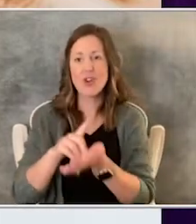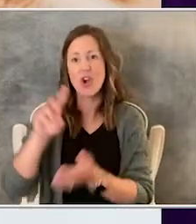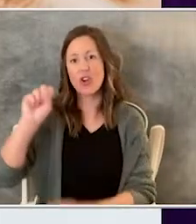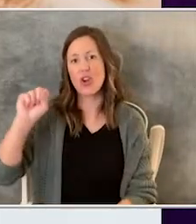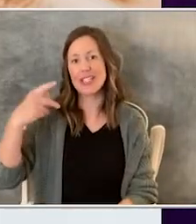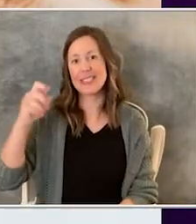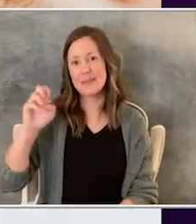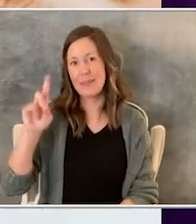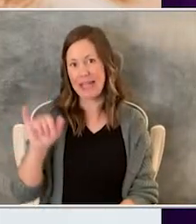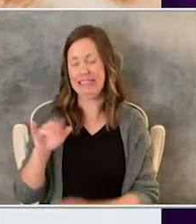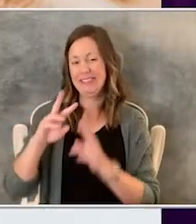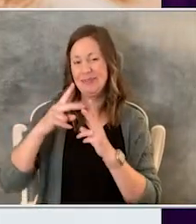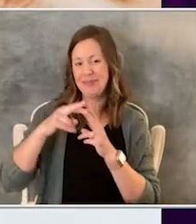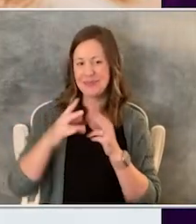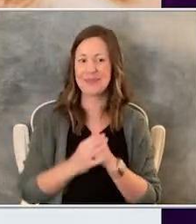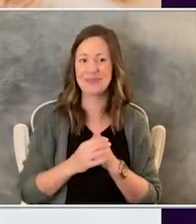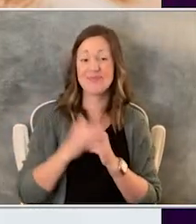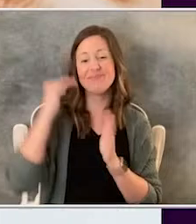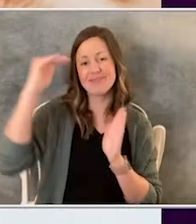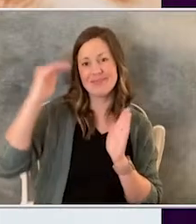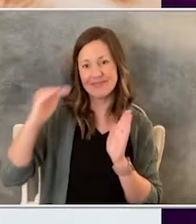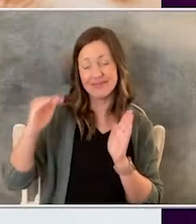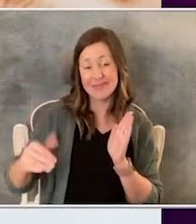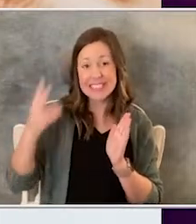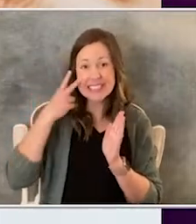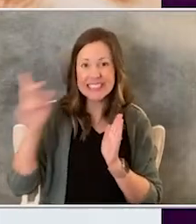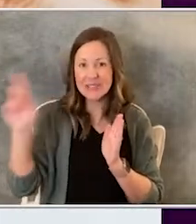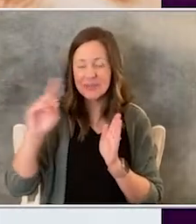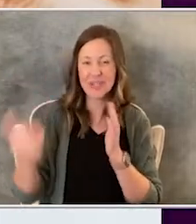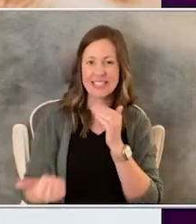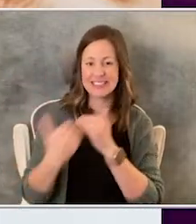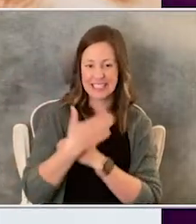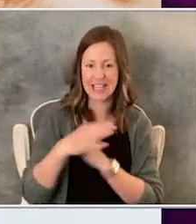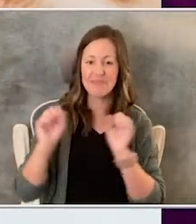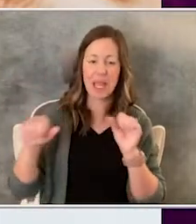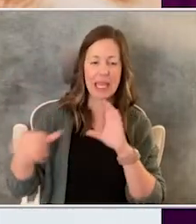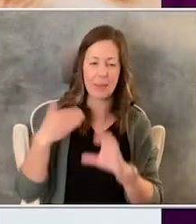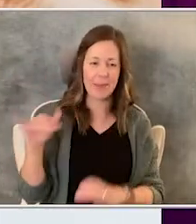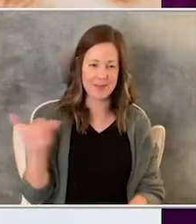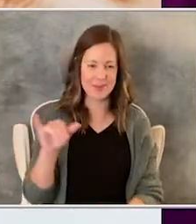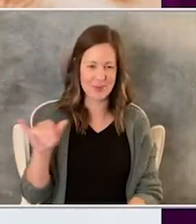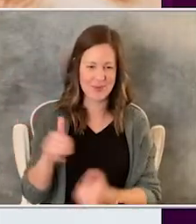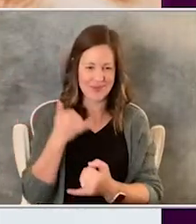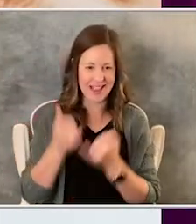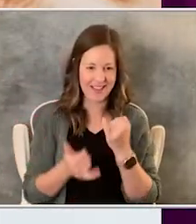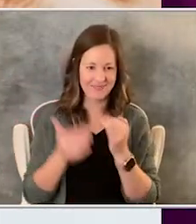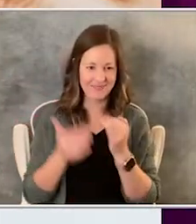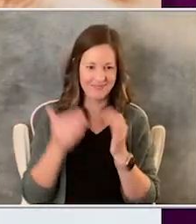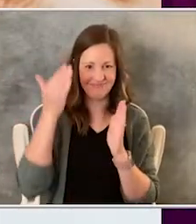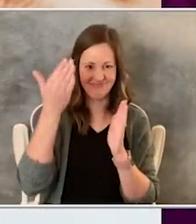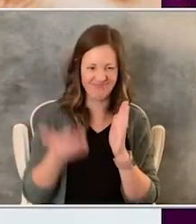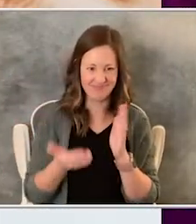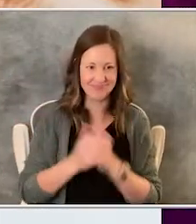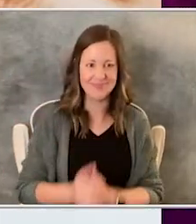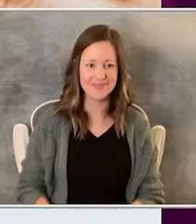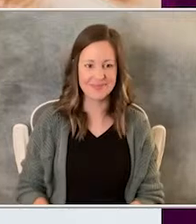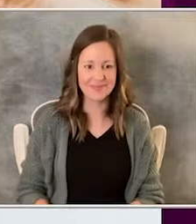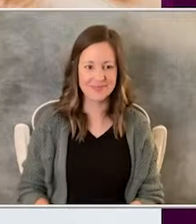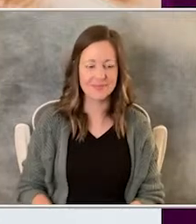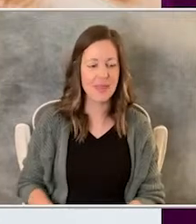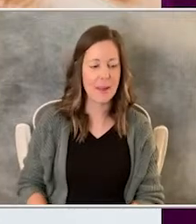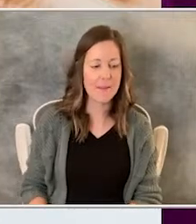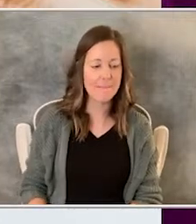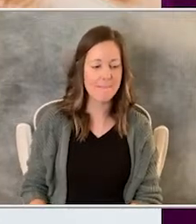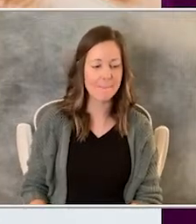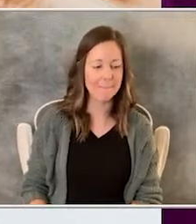Seattle that Dr. Lombardi, they've really been major leaders. They come up with all these new ideas, new techniques,